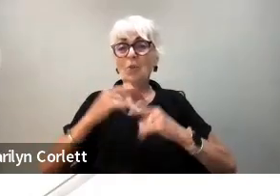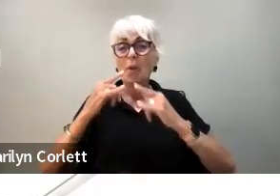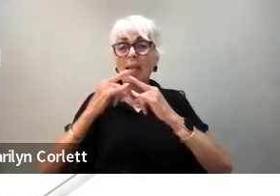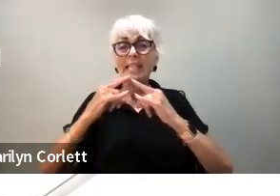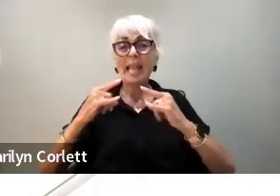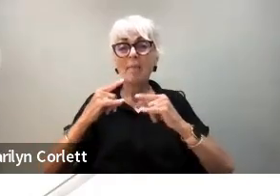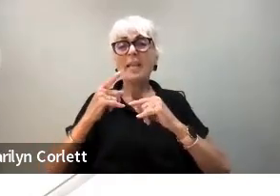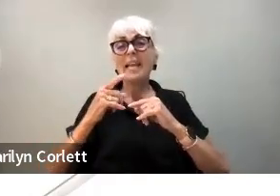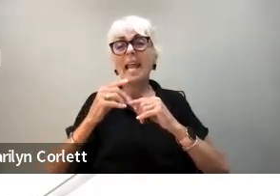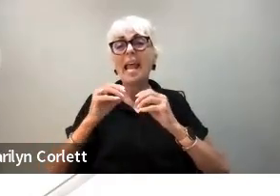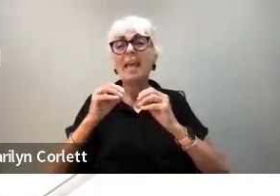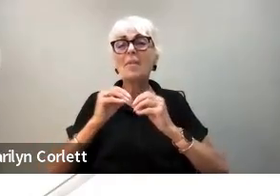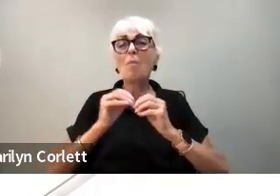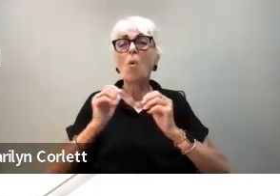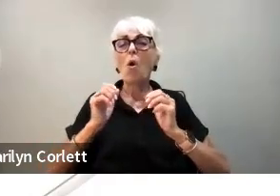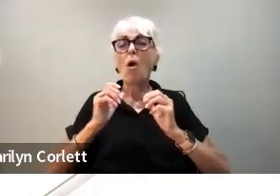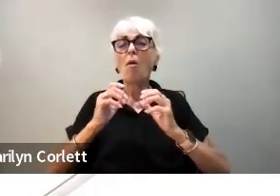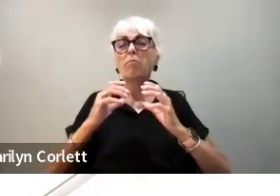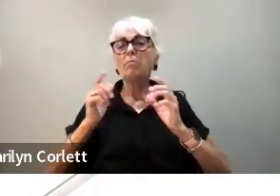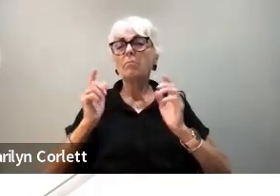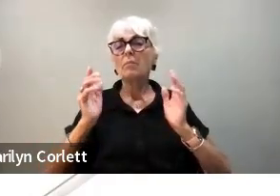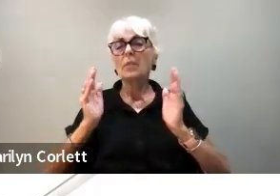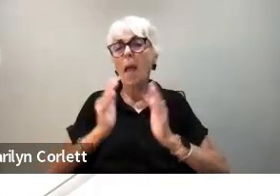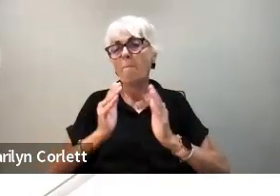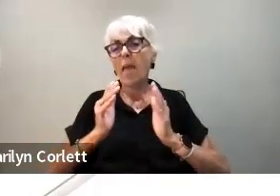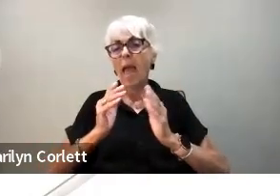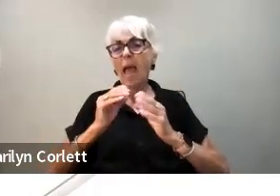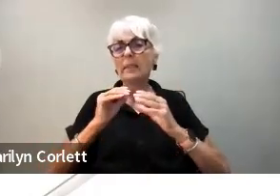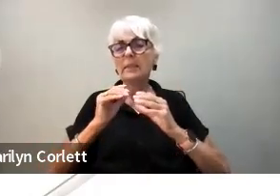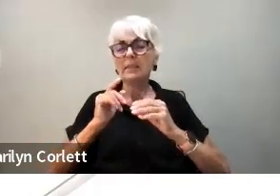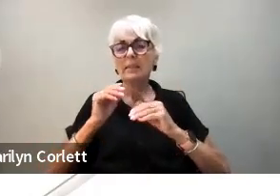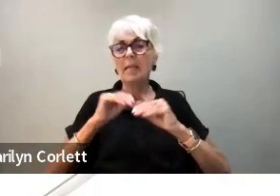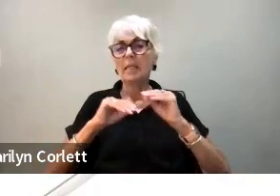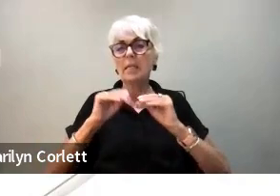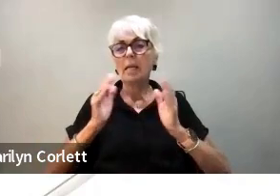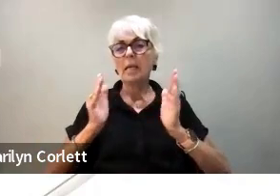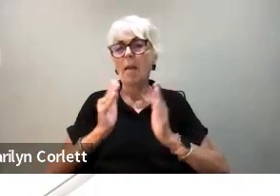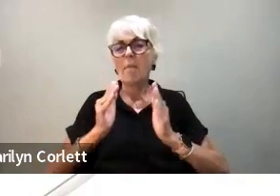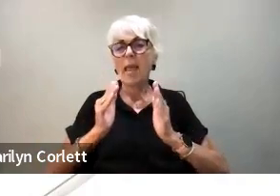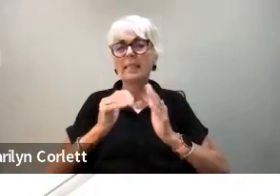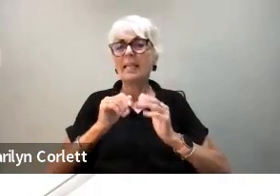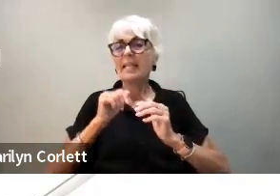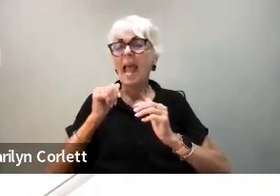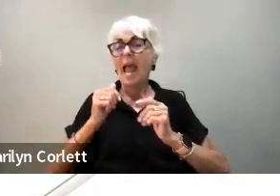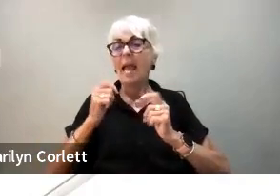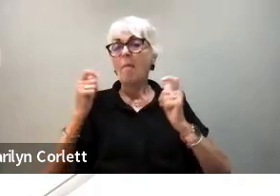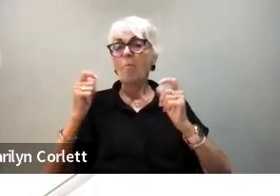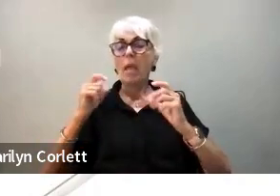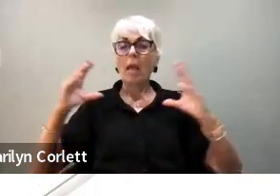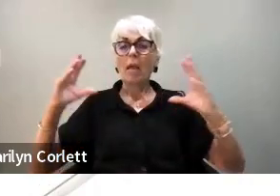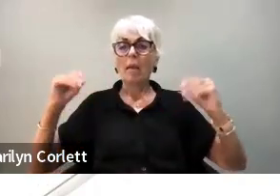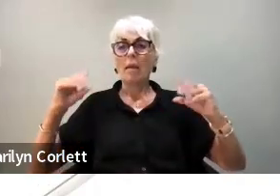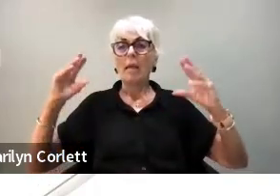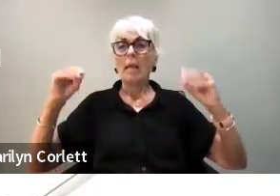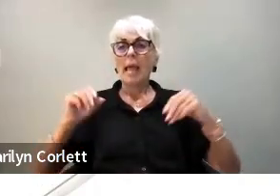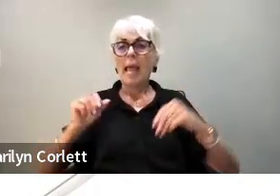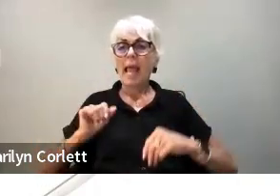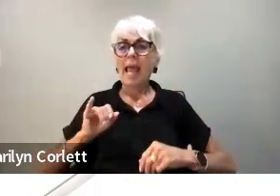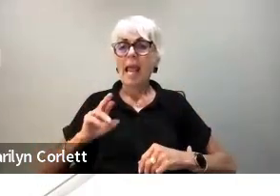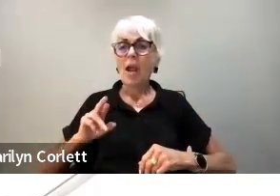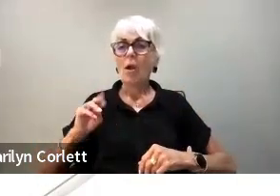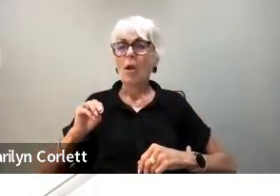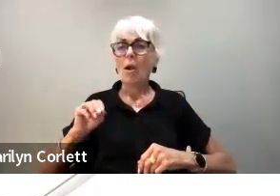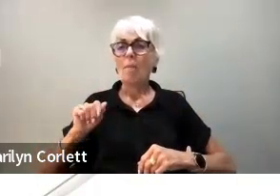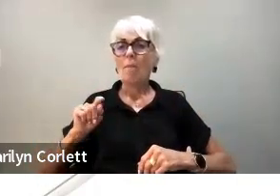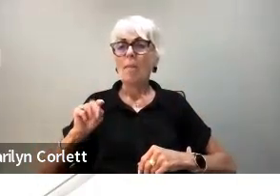they're kind of more compact. They're, like a camping chair, rather than a big air mattress. And you don't have to bring a pump or anything with